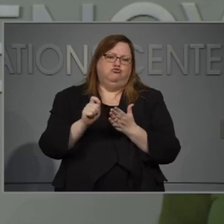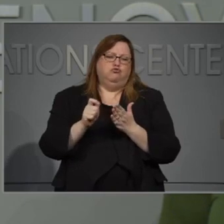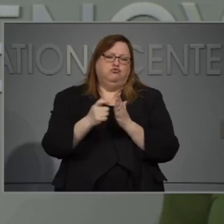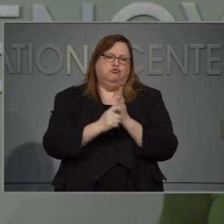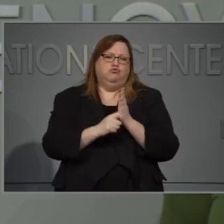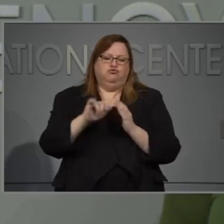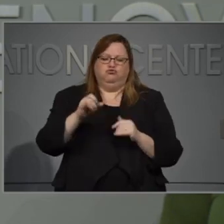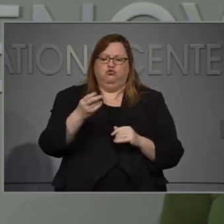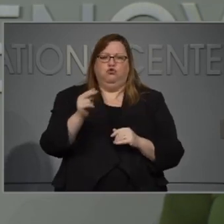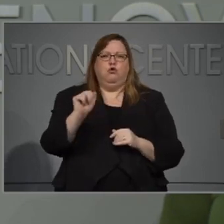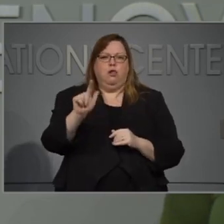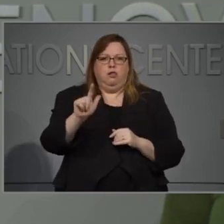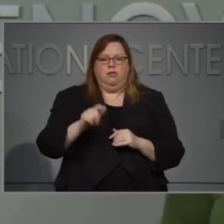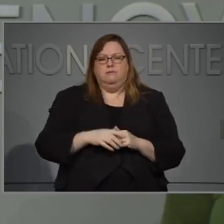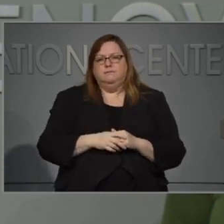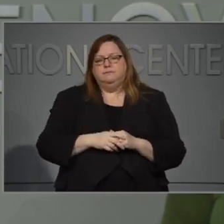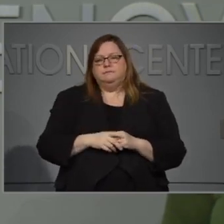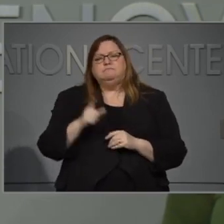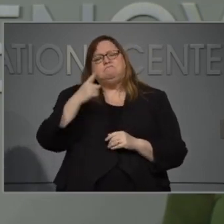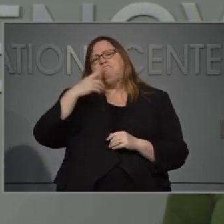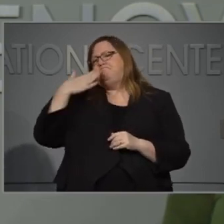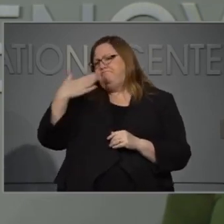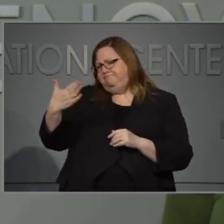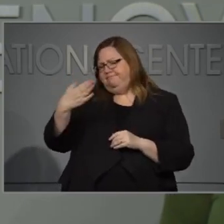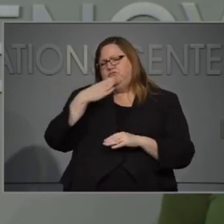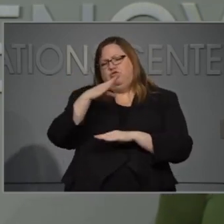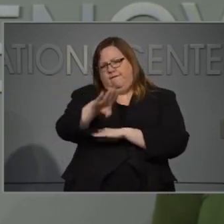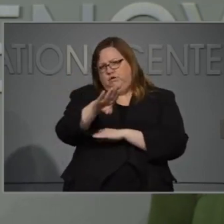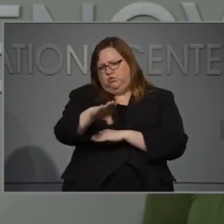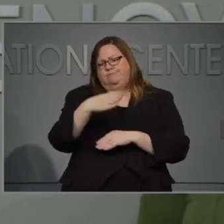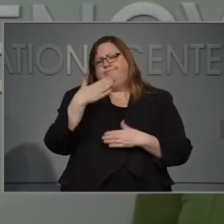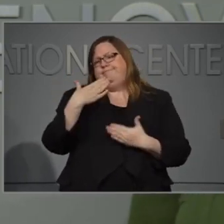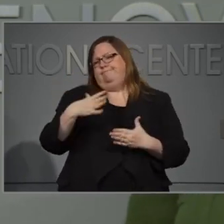Hey, good afternoon. Dr. Cohen, thanks for taking our question.